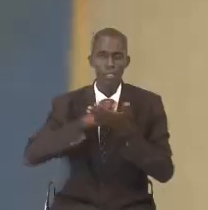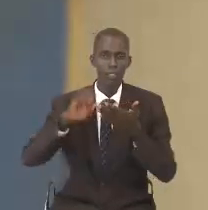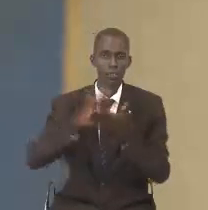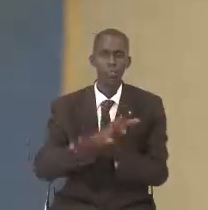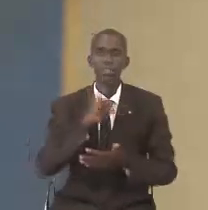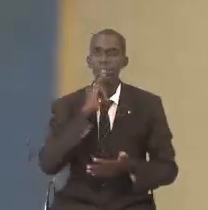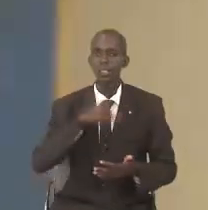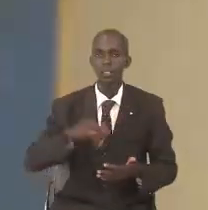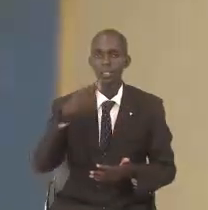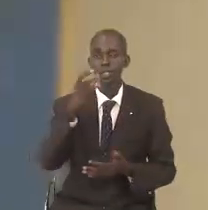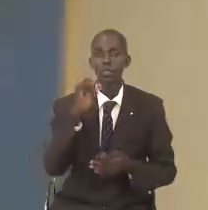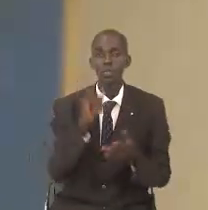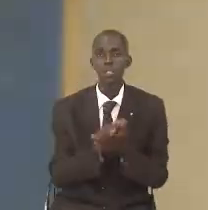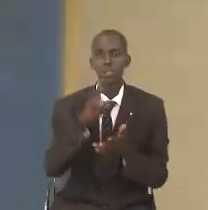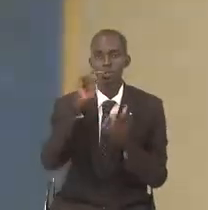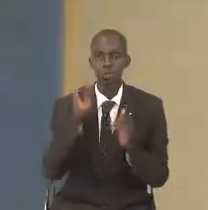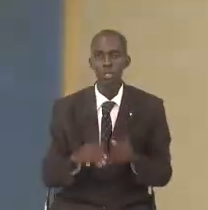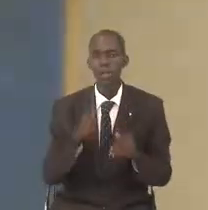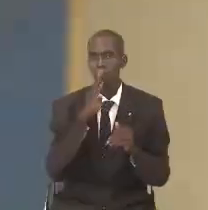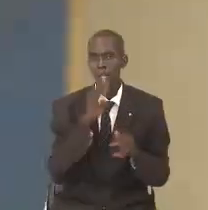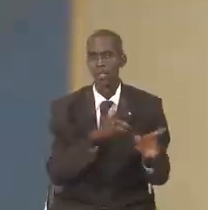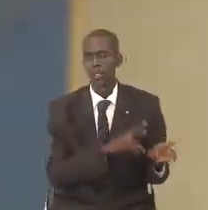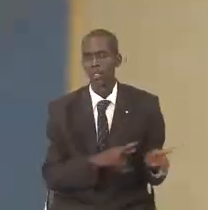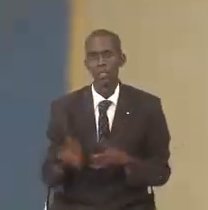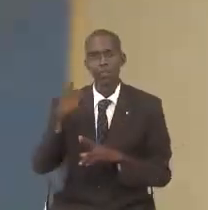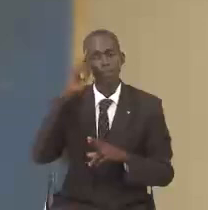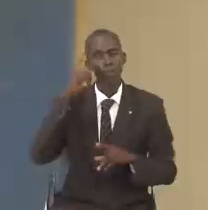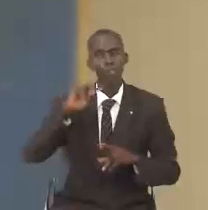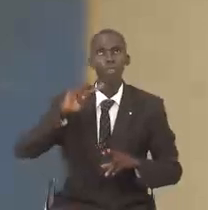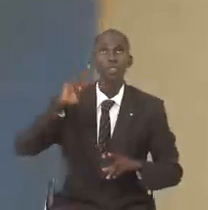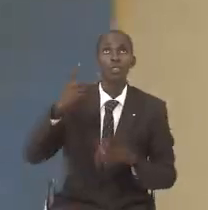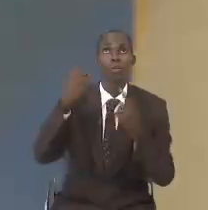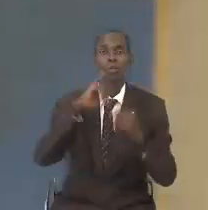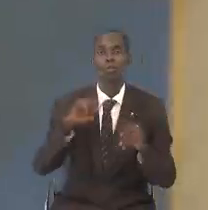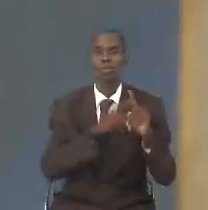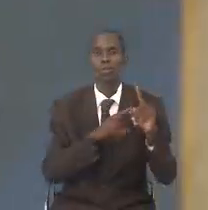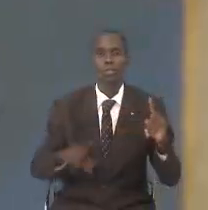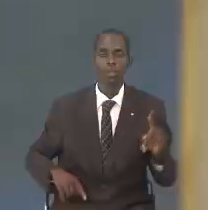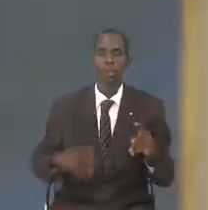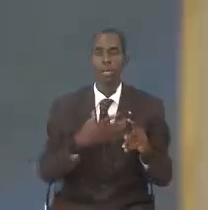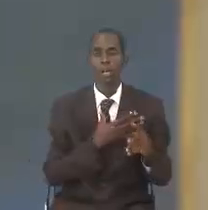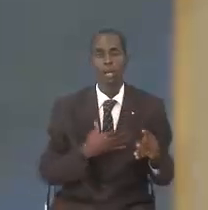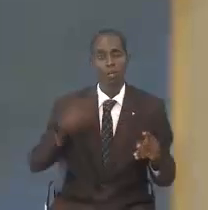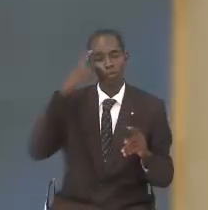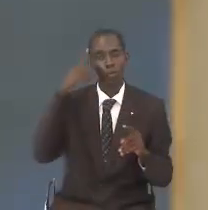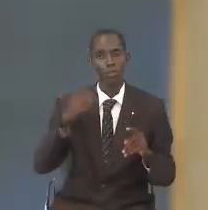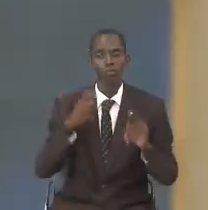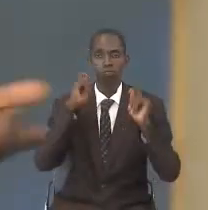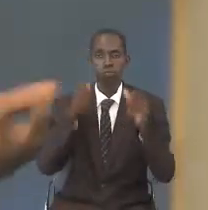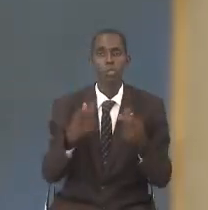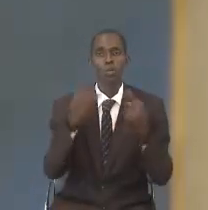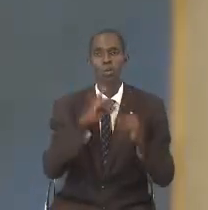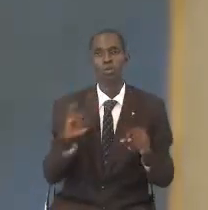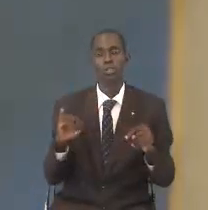so you can be ready for the sudden coming of the Lord. And the spirit and the bride say, come. And